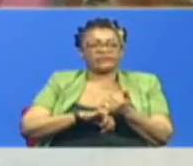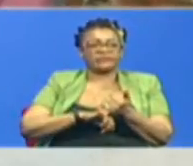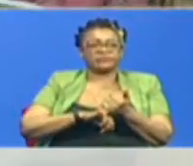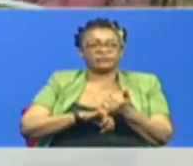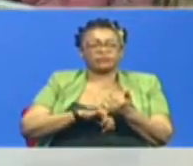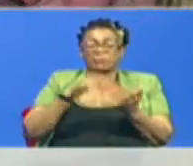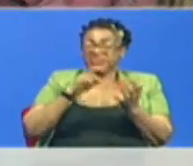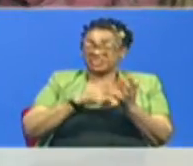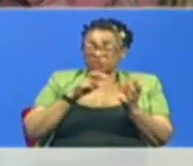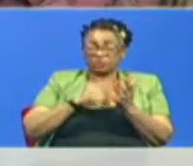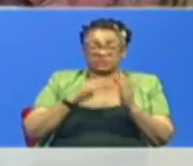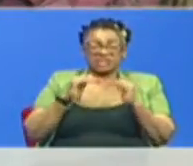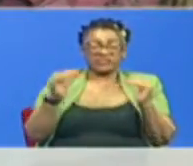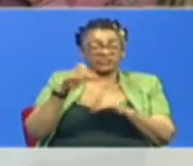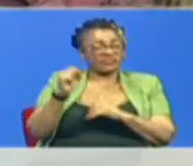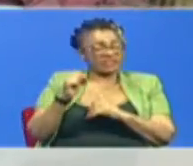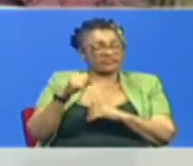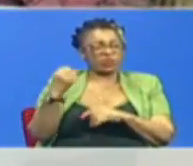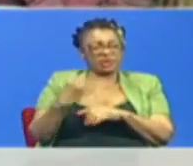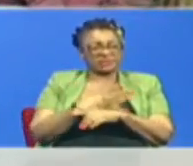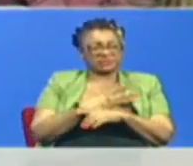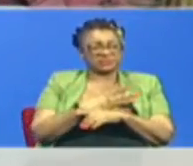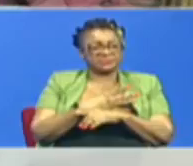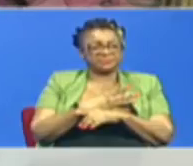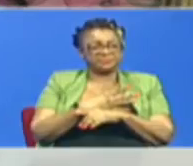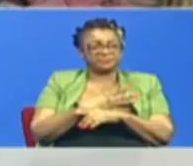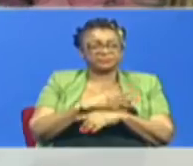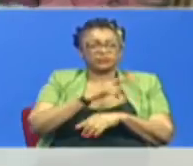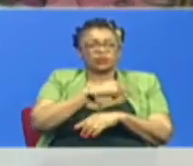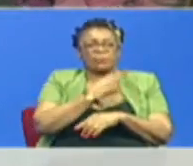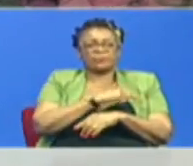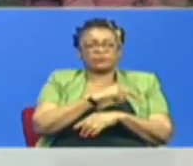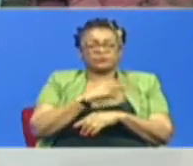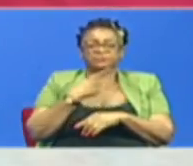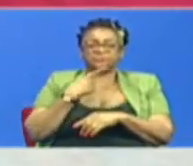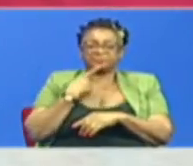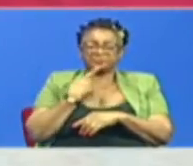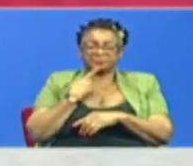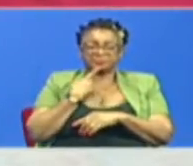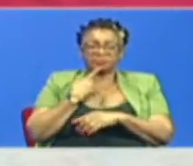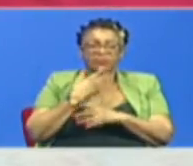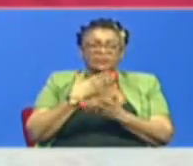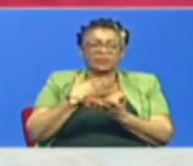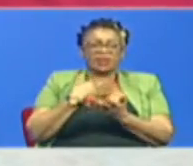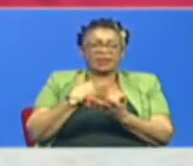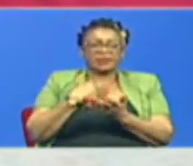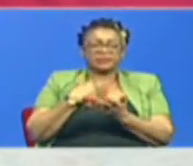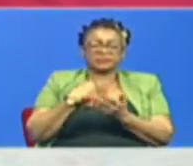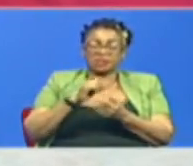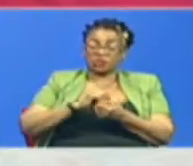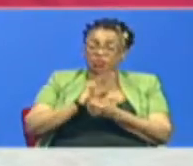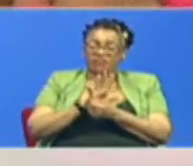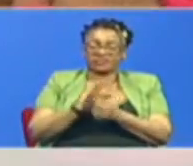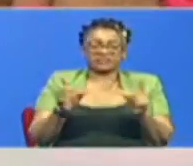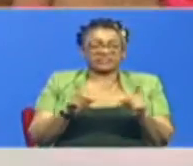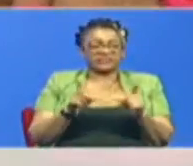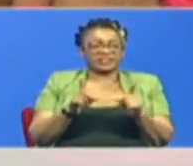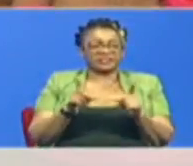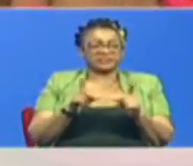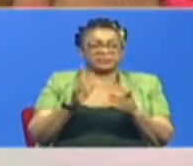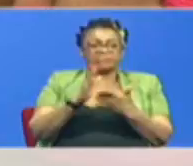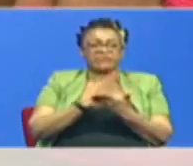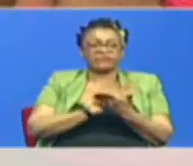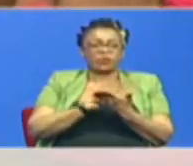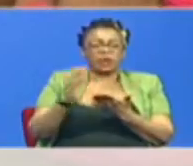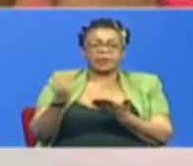for emergency cancer attention, the hospital reportedly sought a COVID-19 clearance certificate before